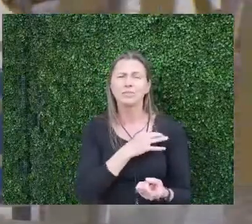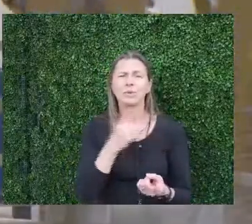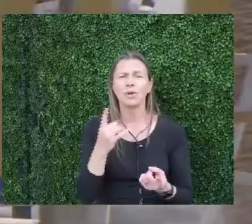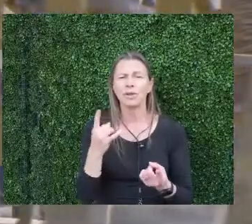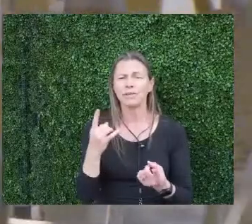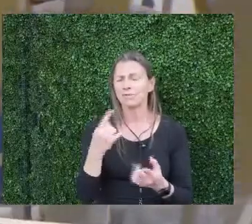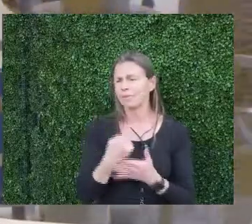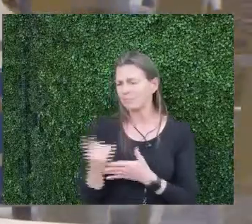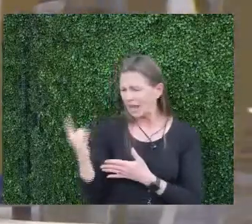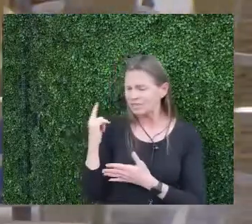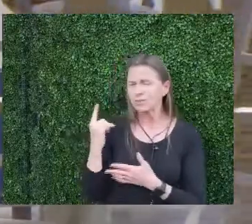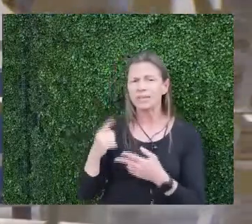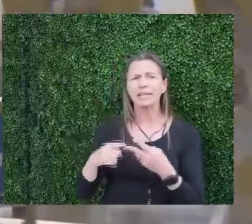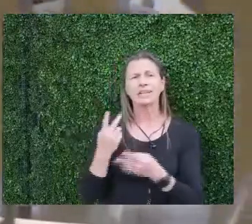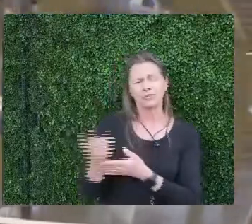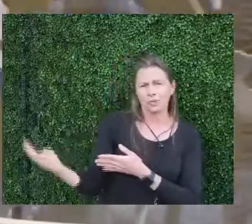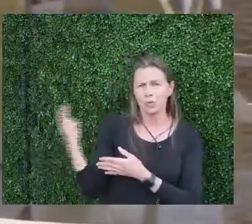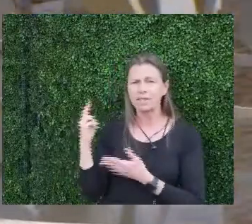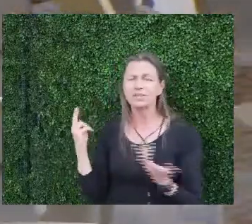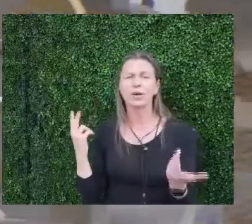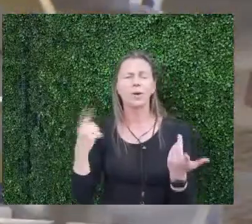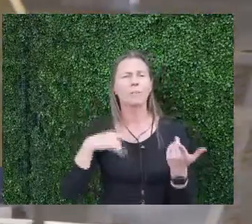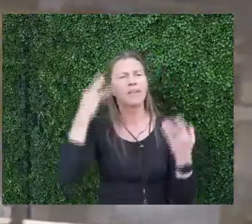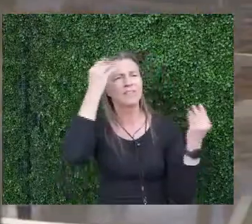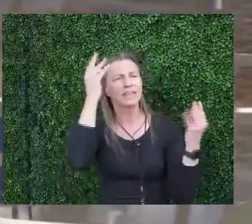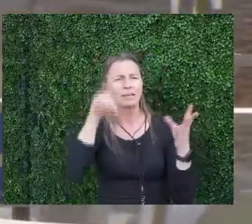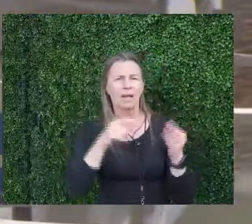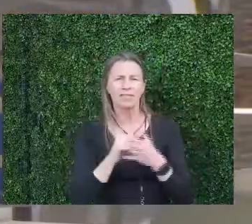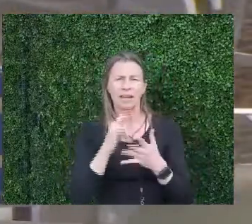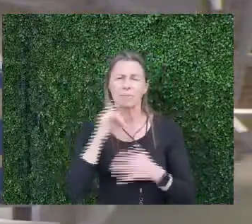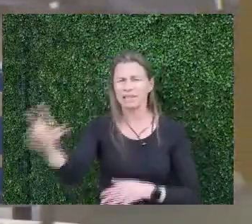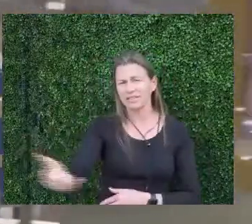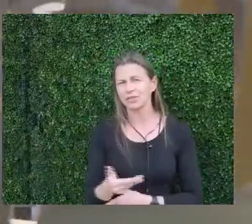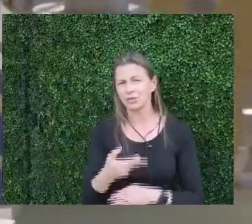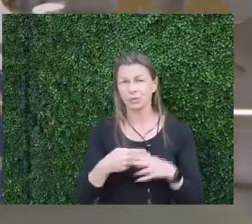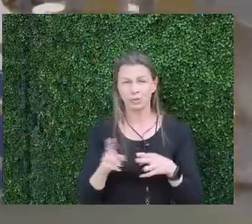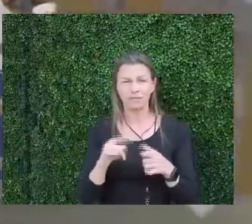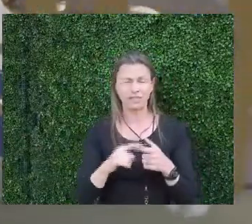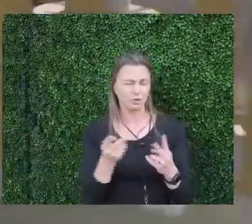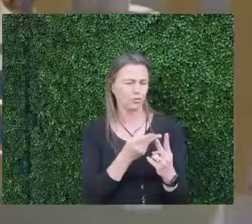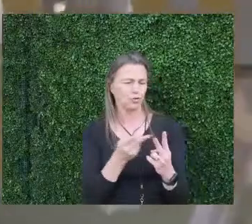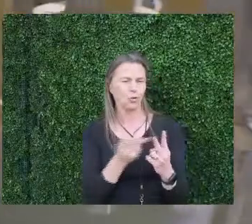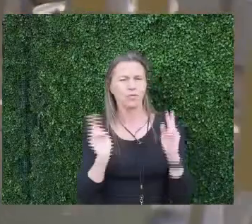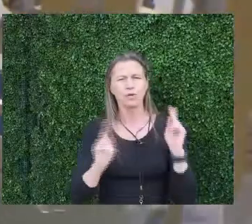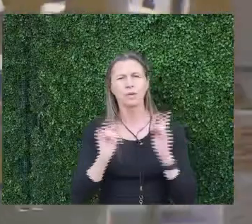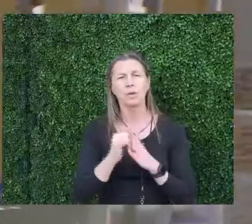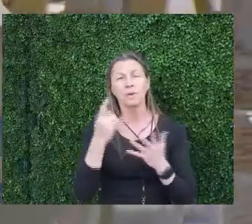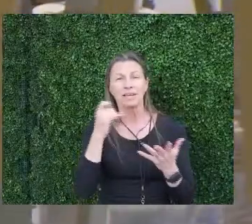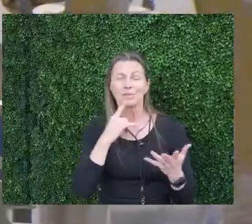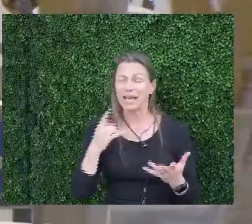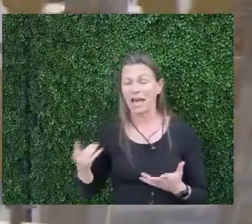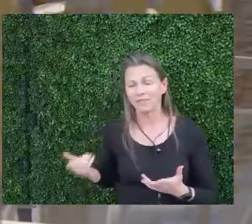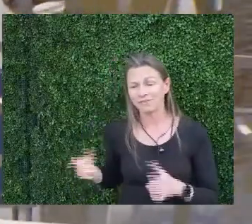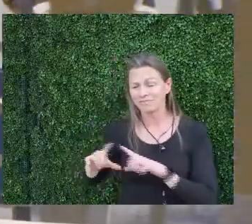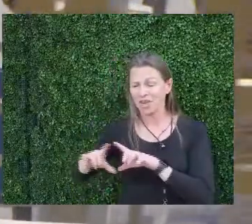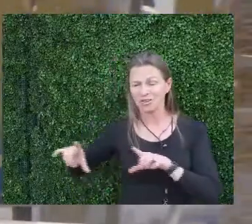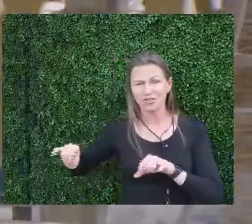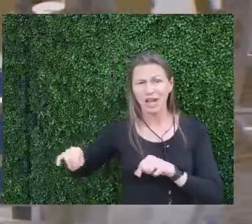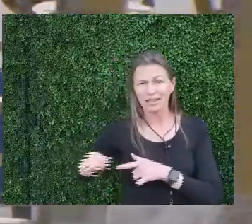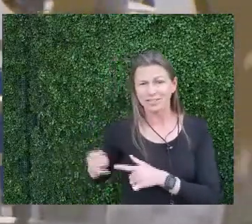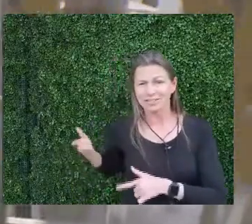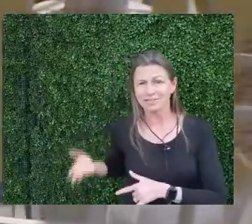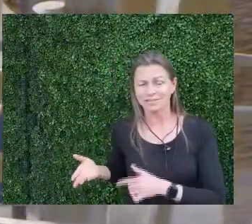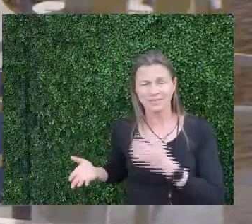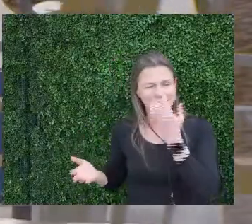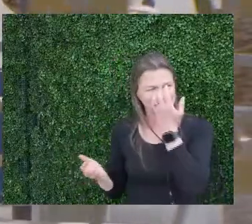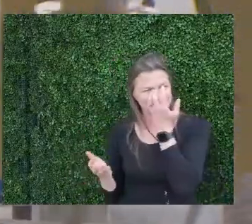before. But with that in mind, let me introduce you just briefly to 2 of those individuals because we got to hand them their checks. And I want to